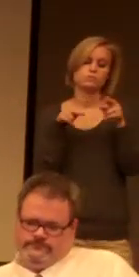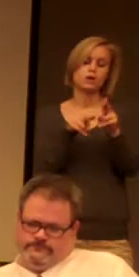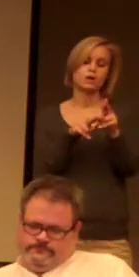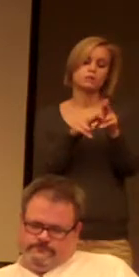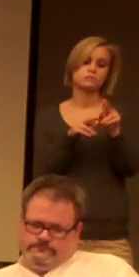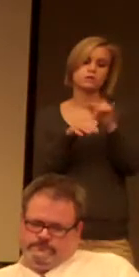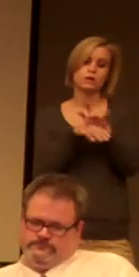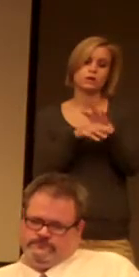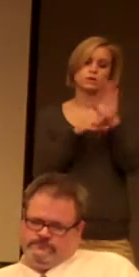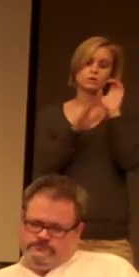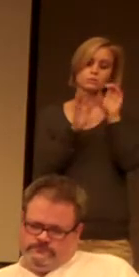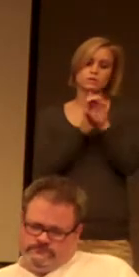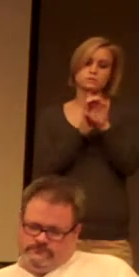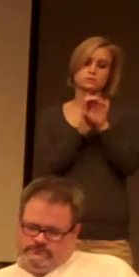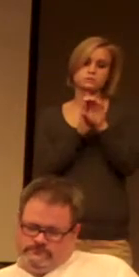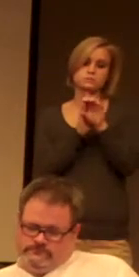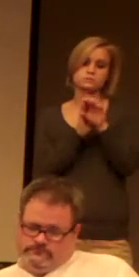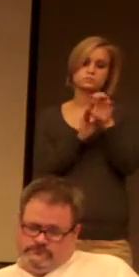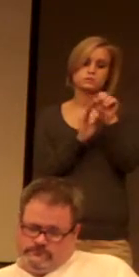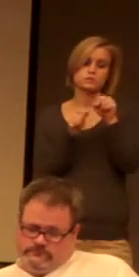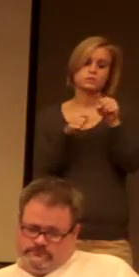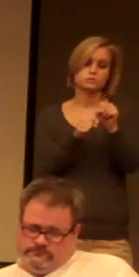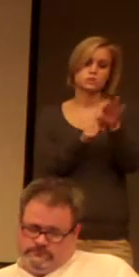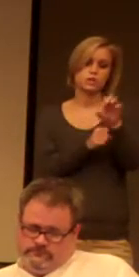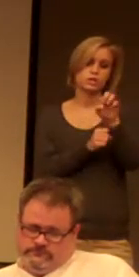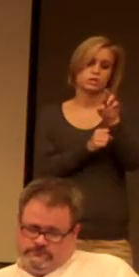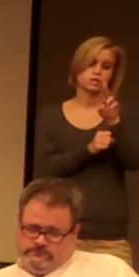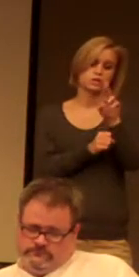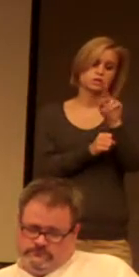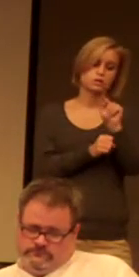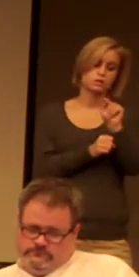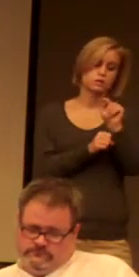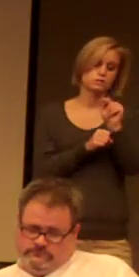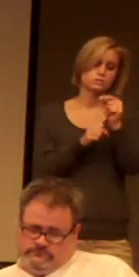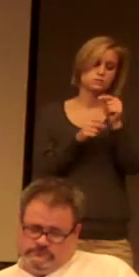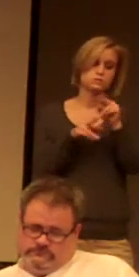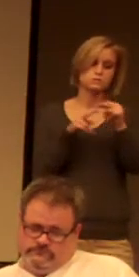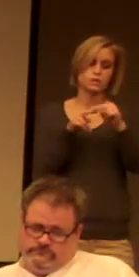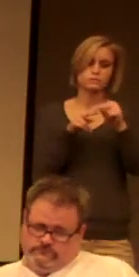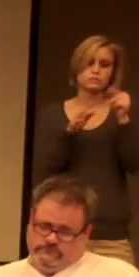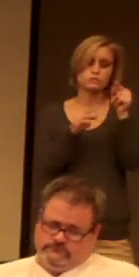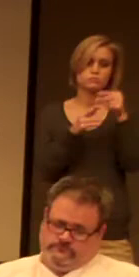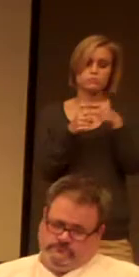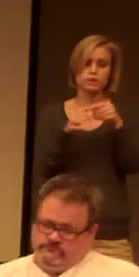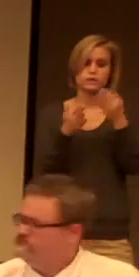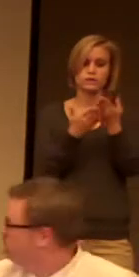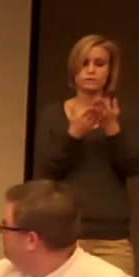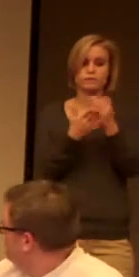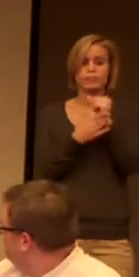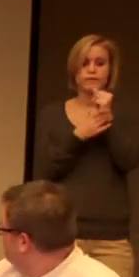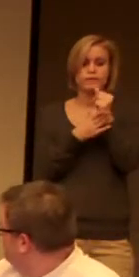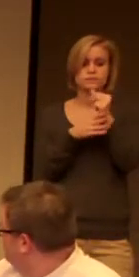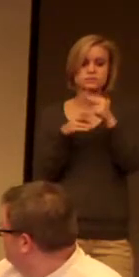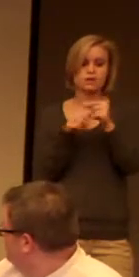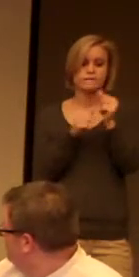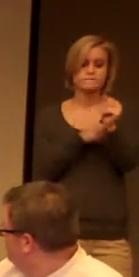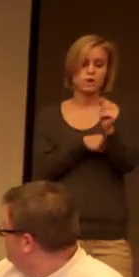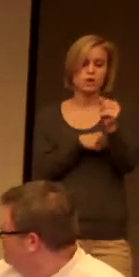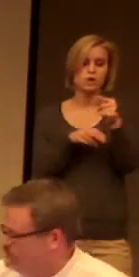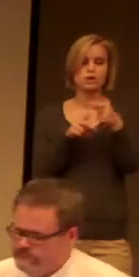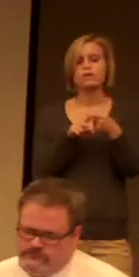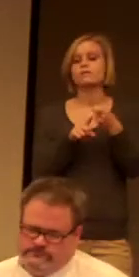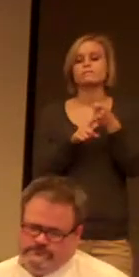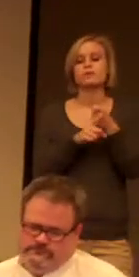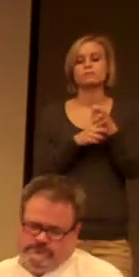Early pictures. The streetcar tracks will run right down through here. This is the main thoroughfare. This is not very far from the